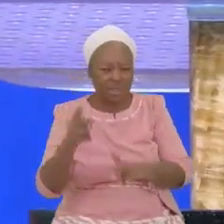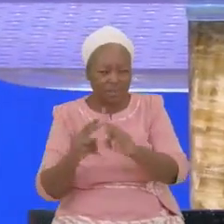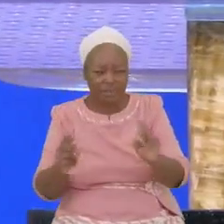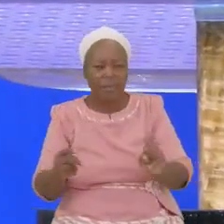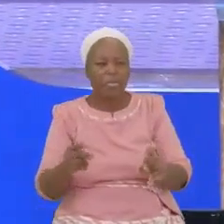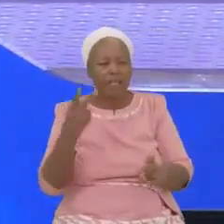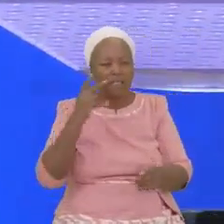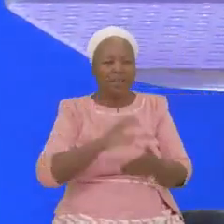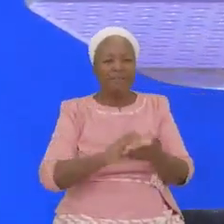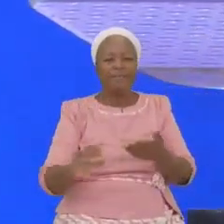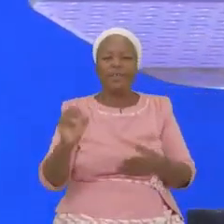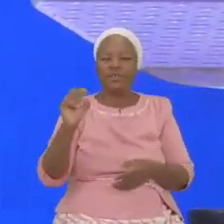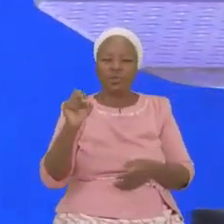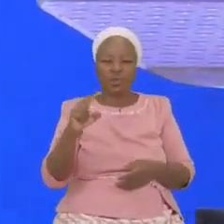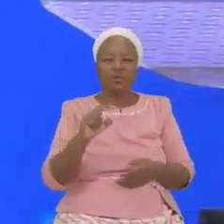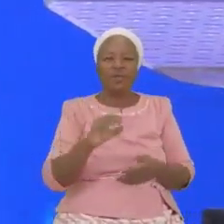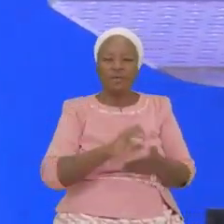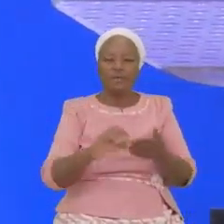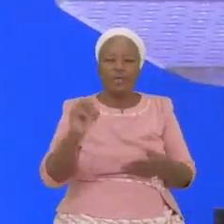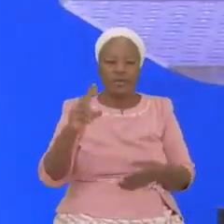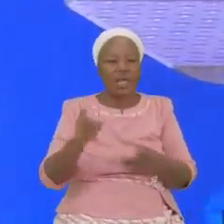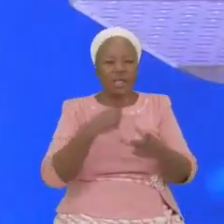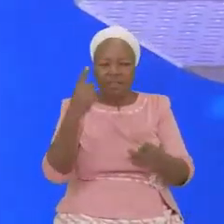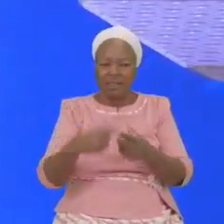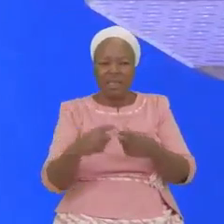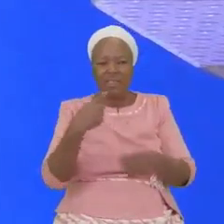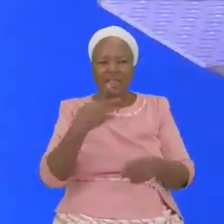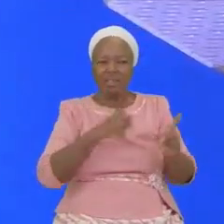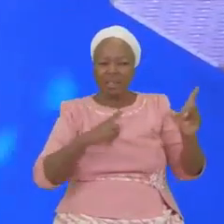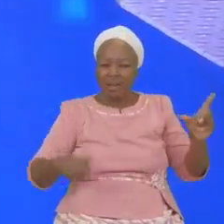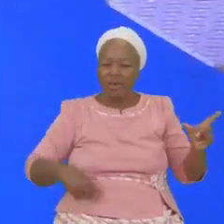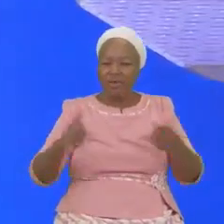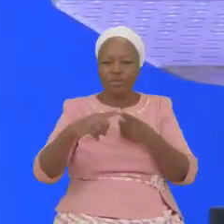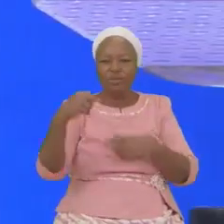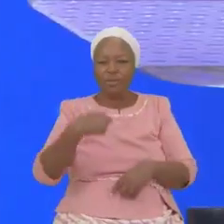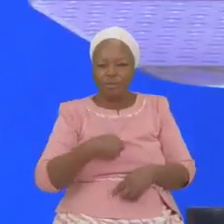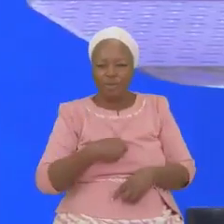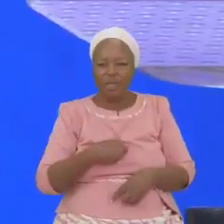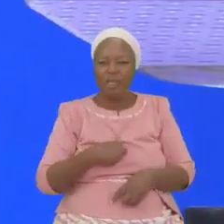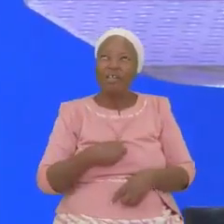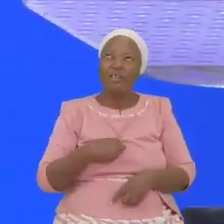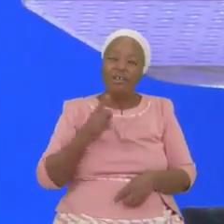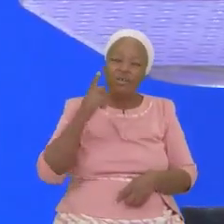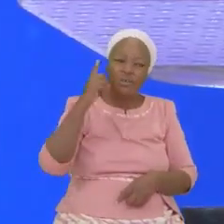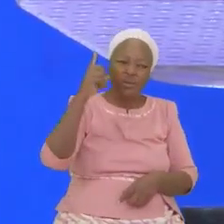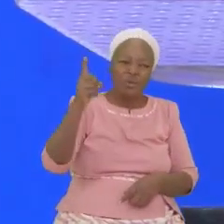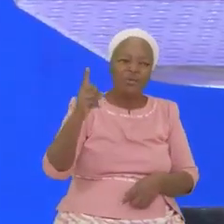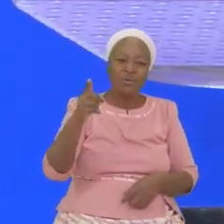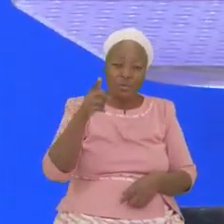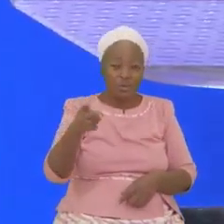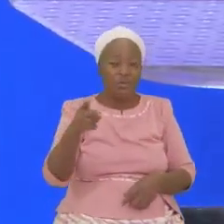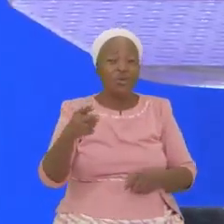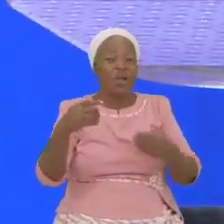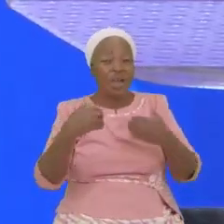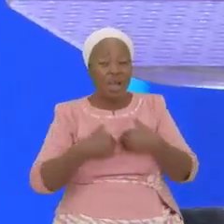verse 12. In verse 12, then said the Lord unto me, thou hast